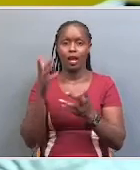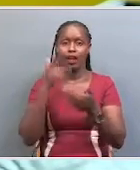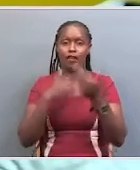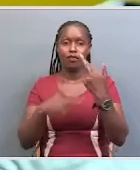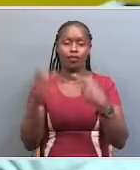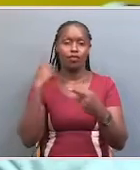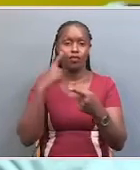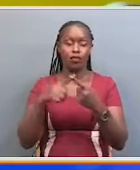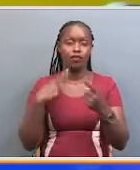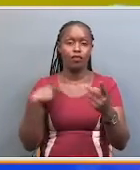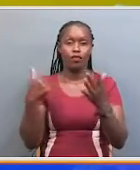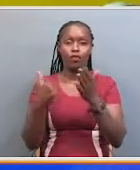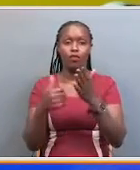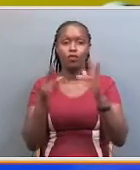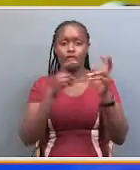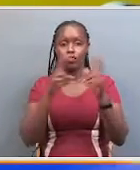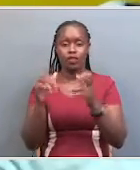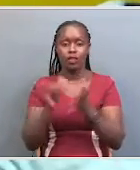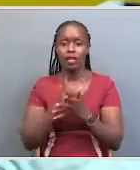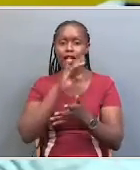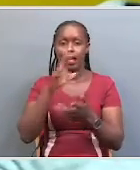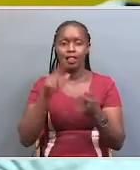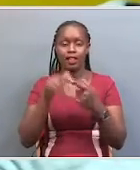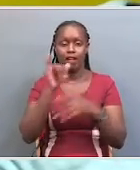that arose from those particular nominations.